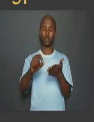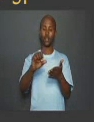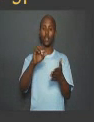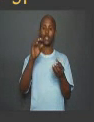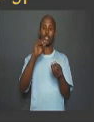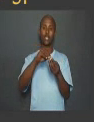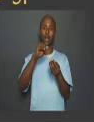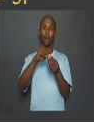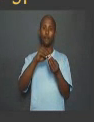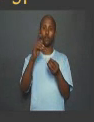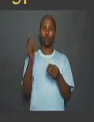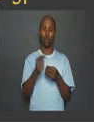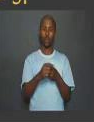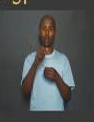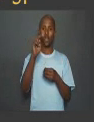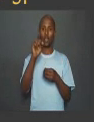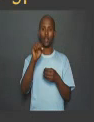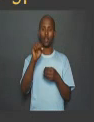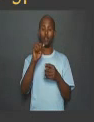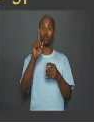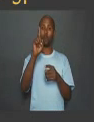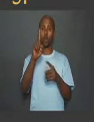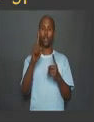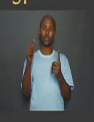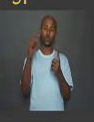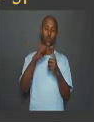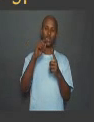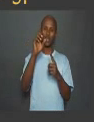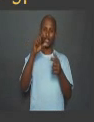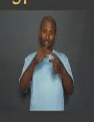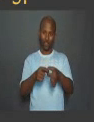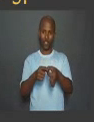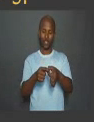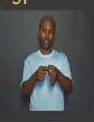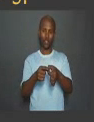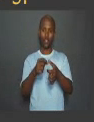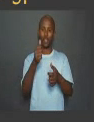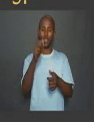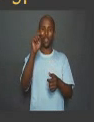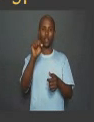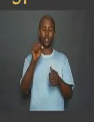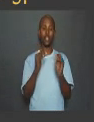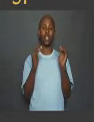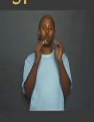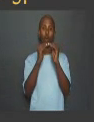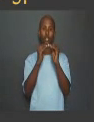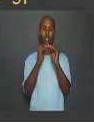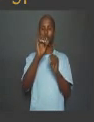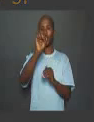sum over n from 1 to infinity of an equals